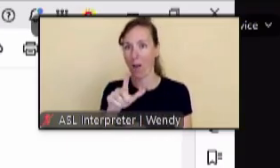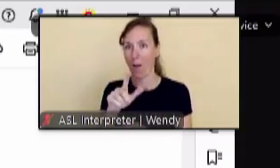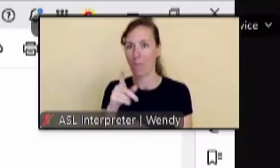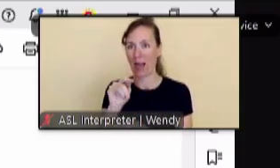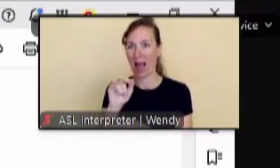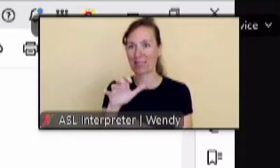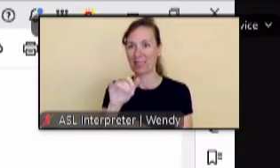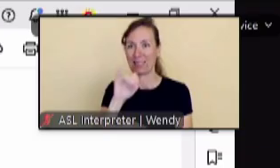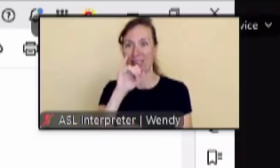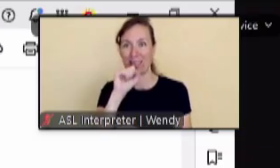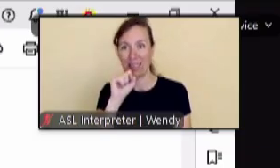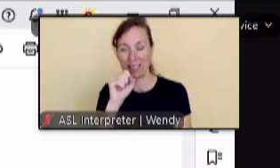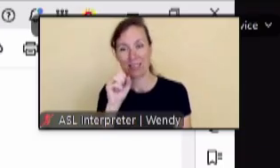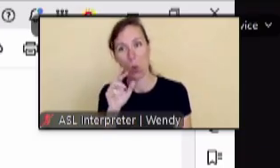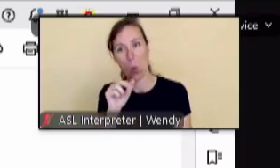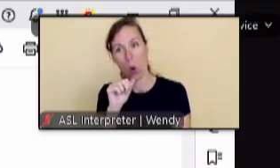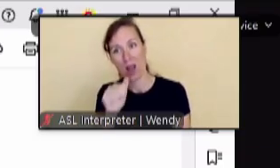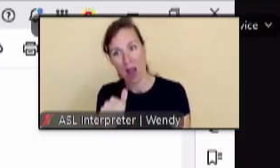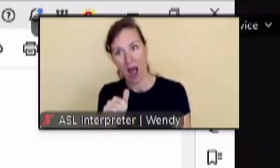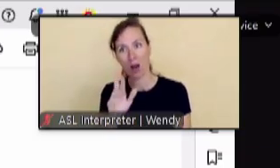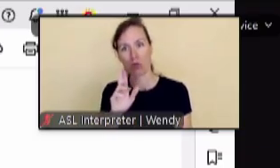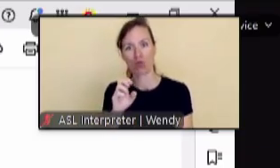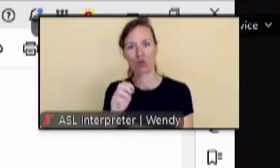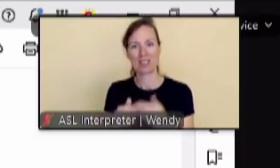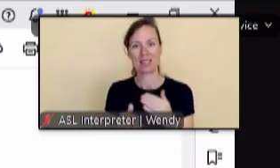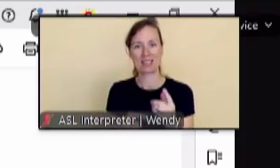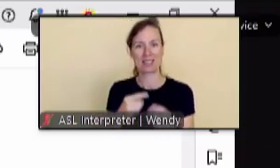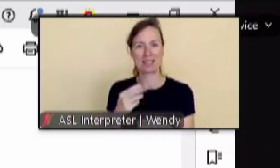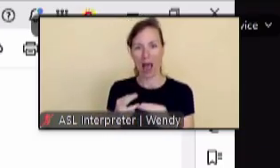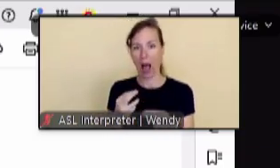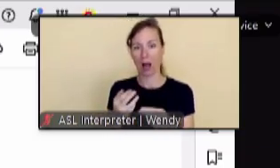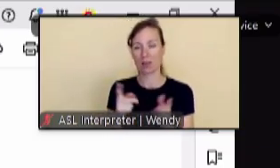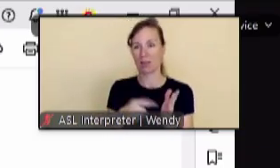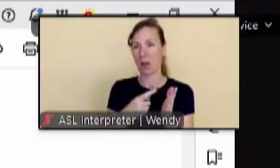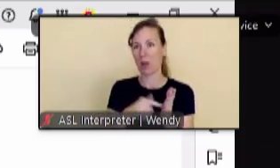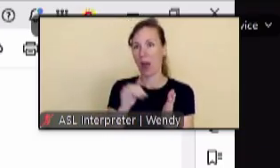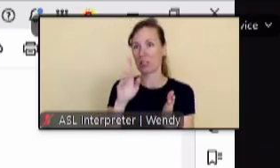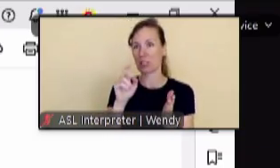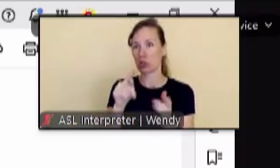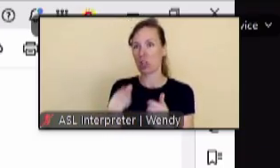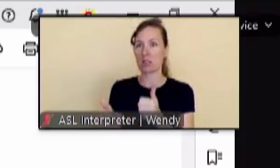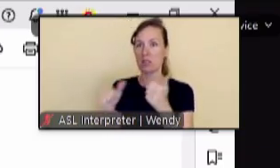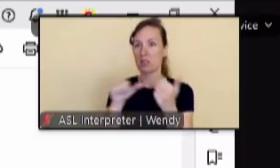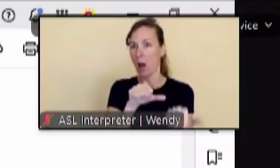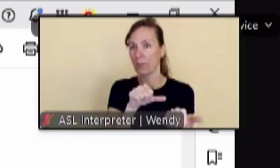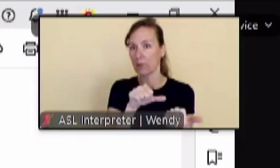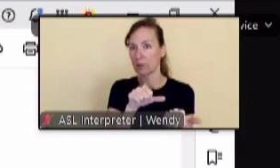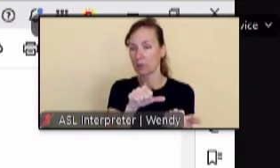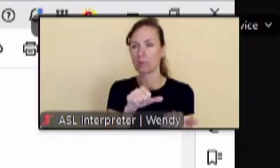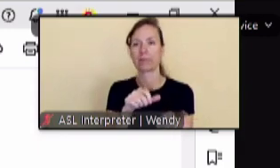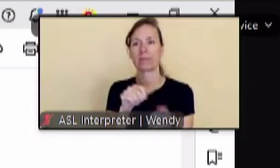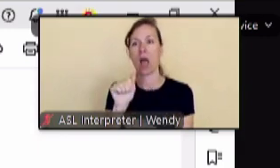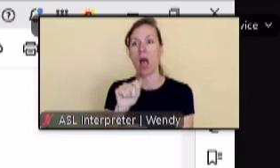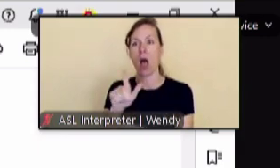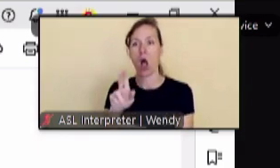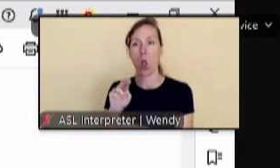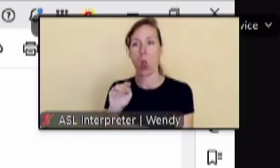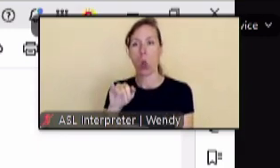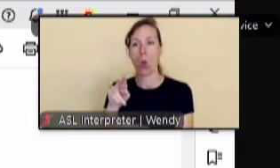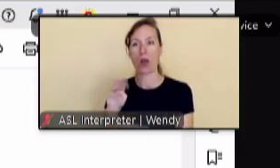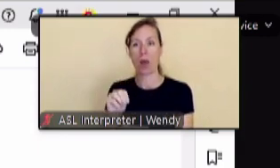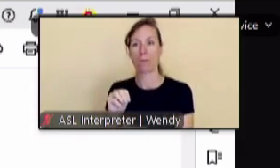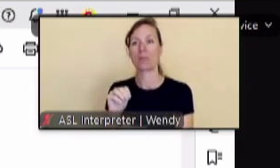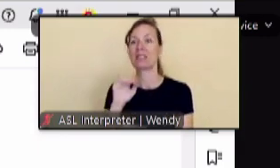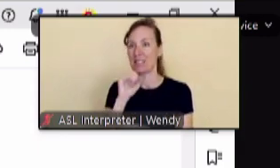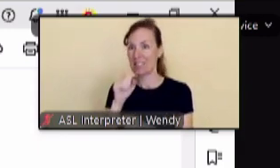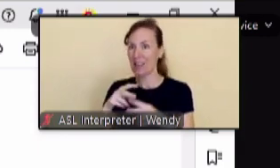dumped. One of the things is that aluminum is very recyclable. But I think